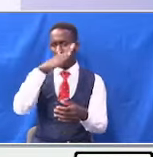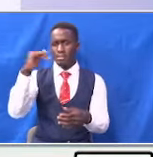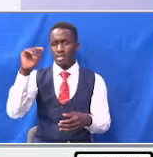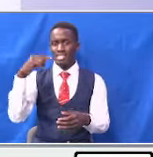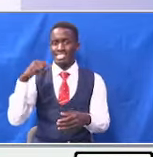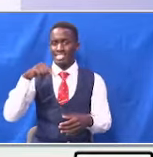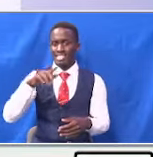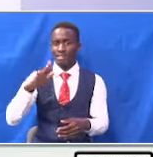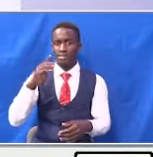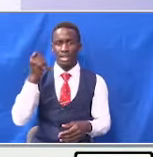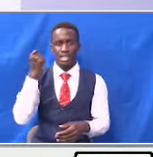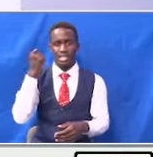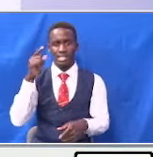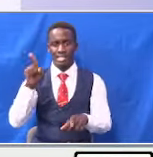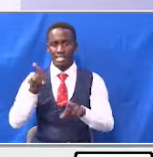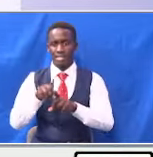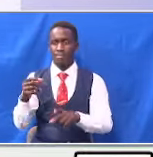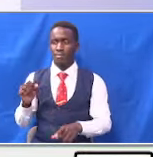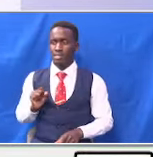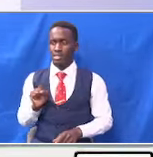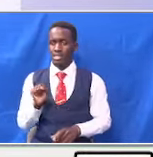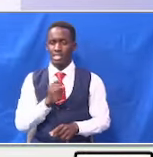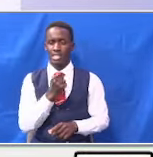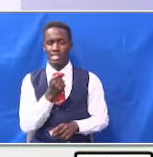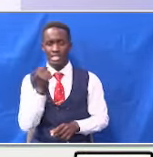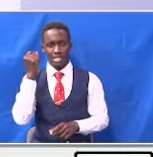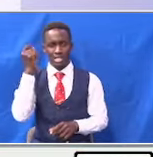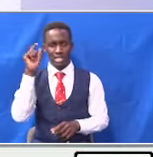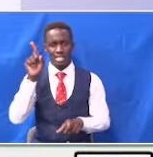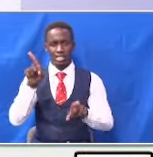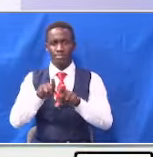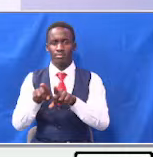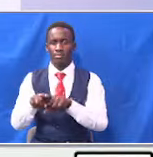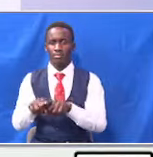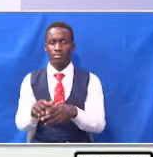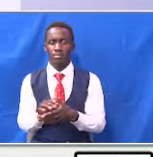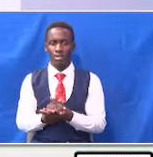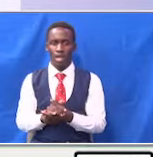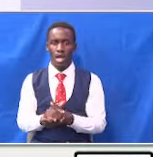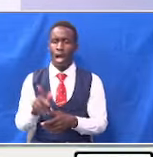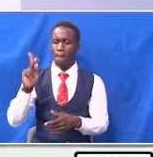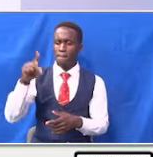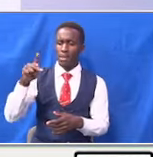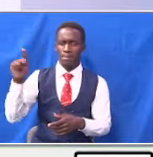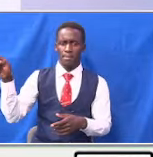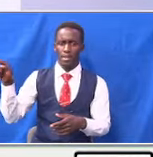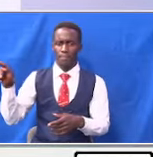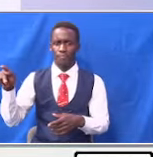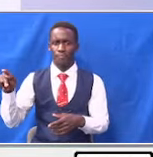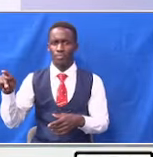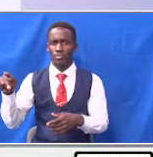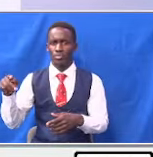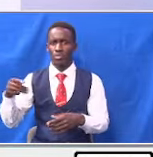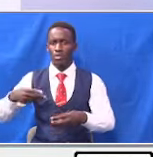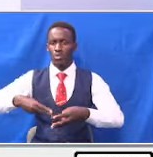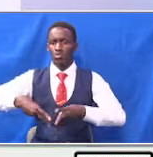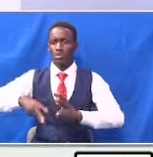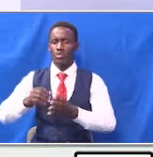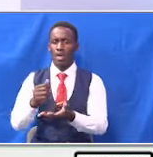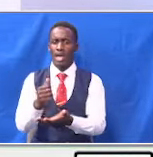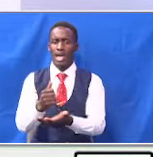especially the Senate. The importance is that PPP is perhaps a way forward to